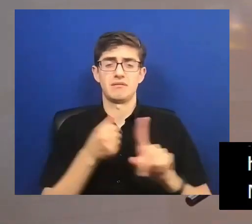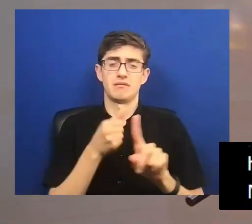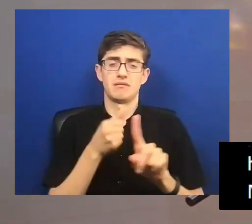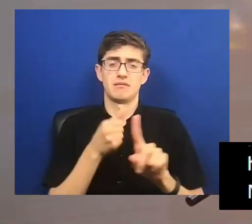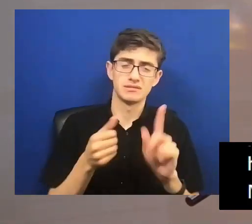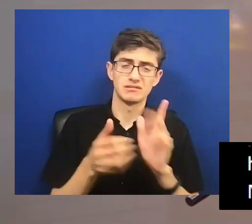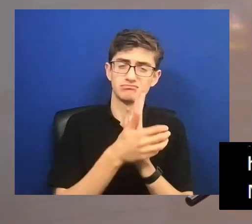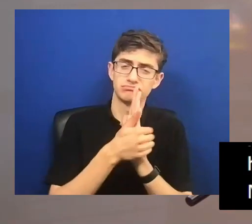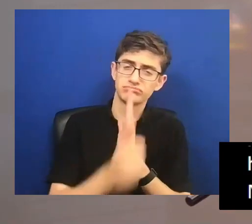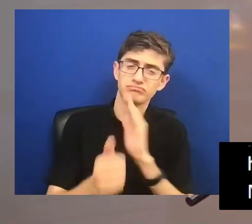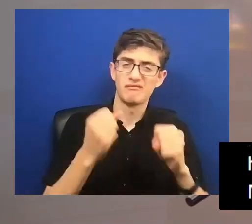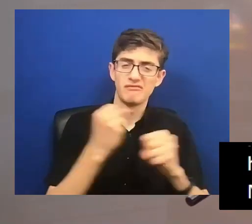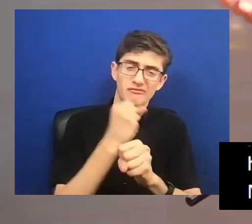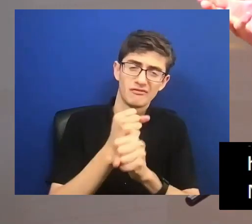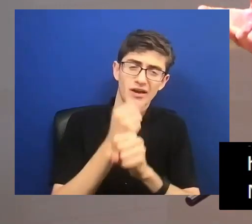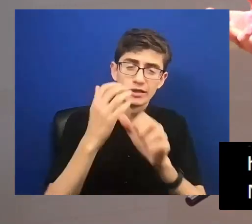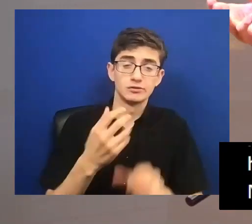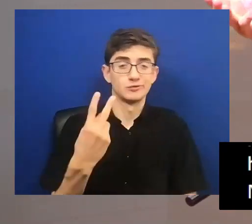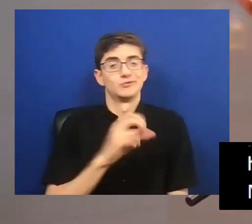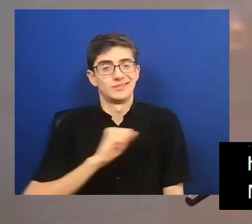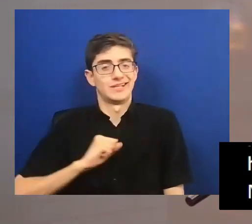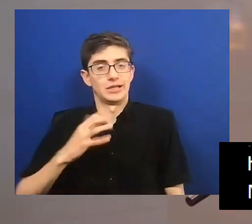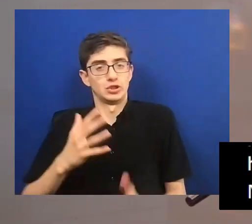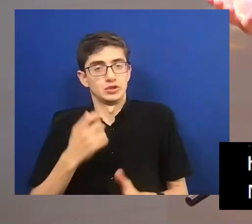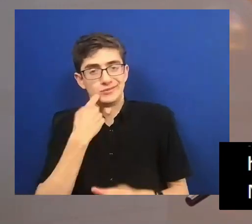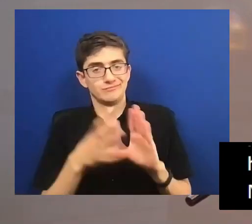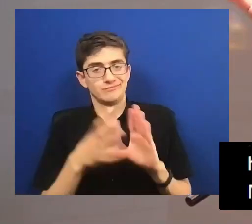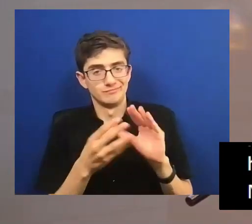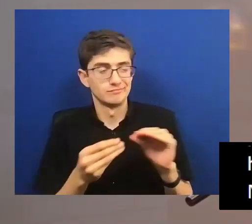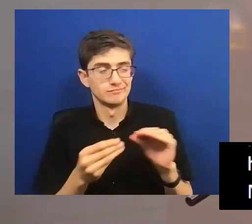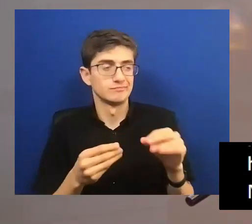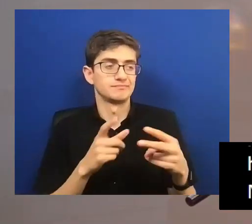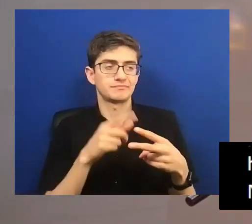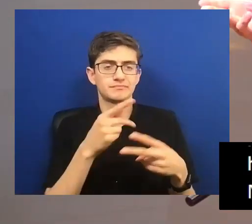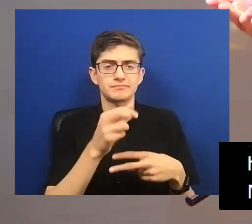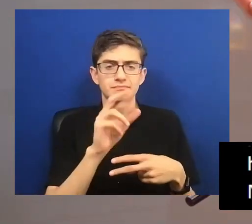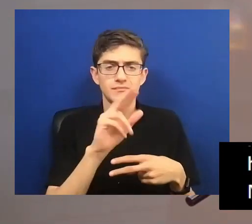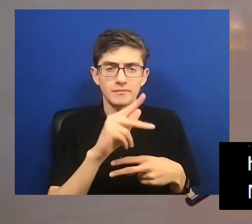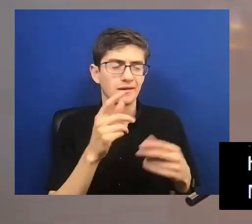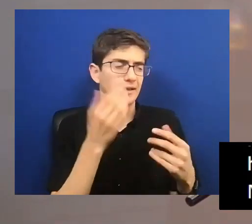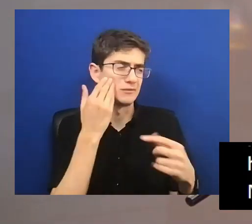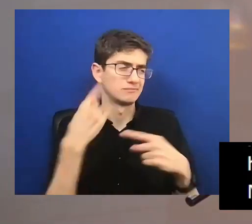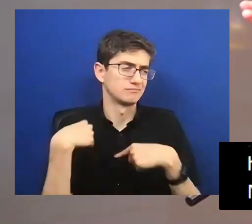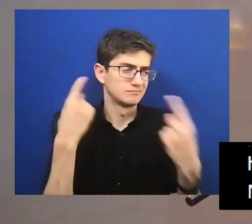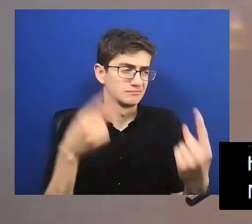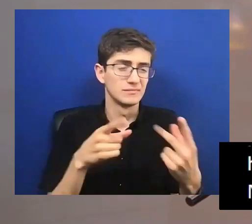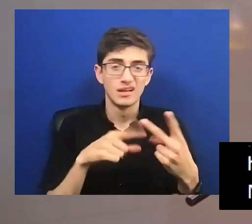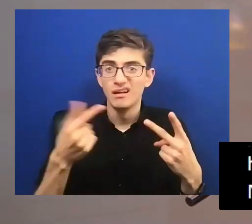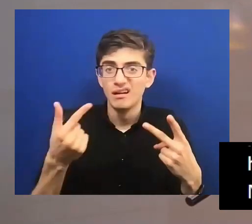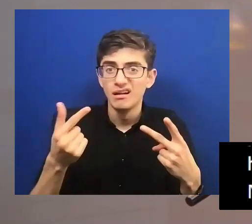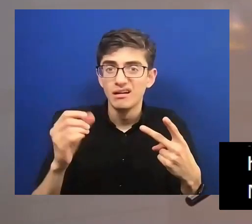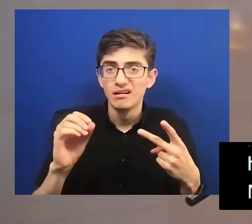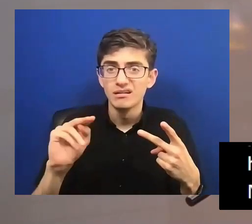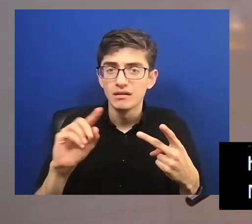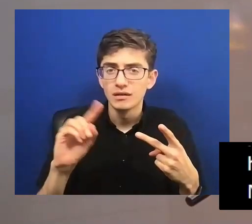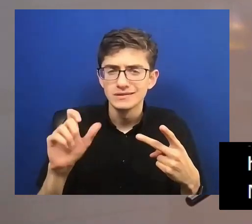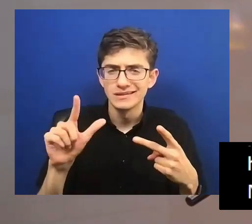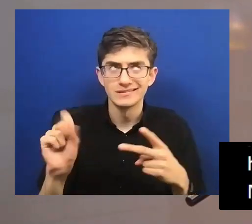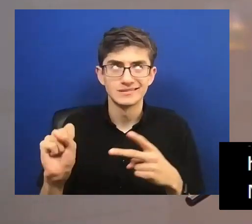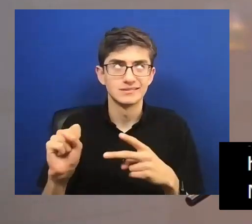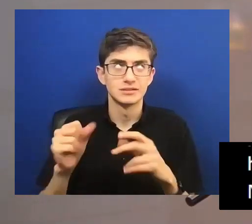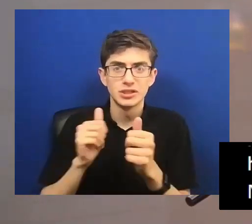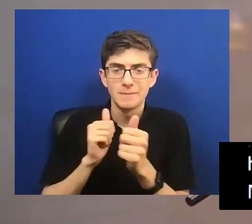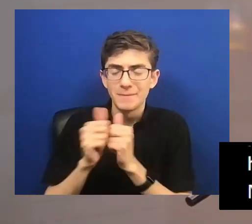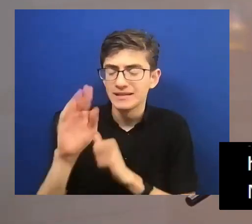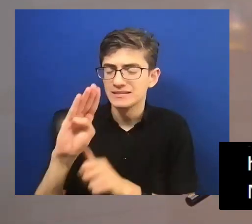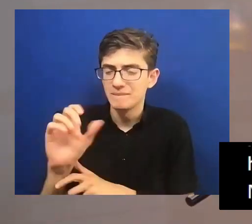for a very long time, Senator Gonzalez, passed a bill so that every homeless shelter